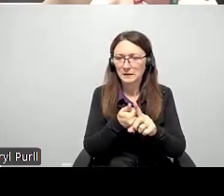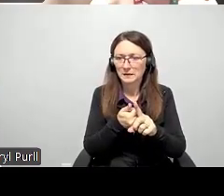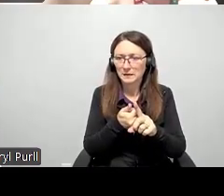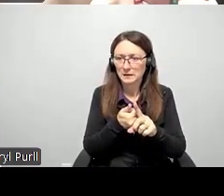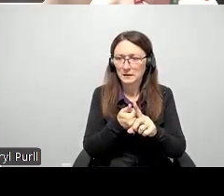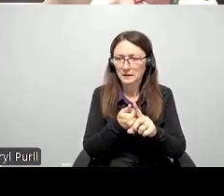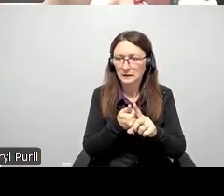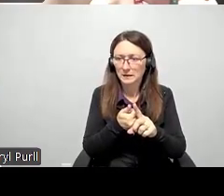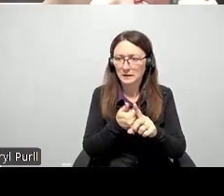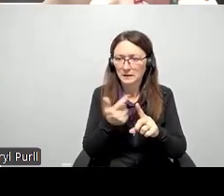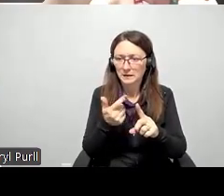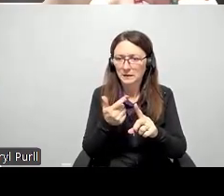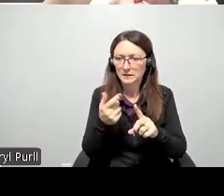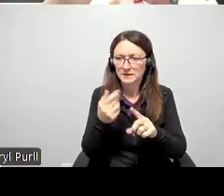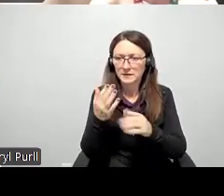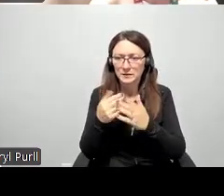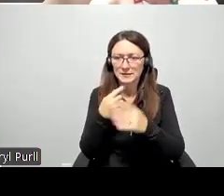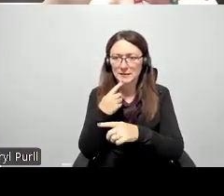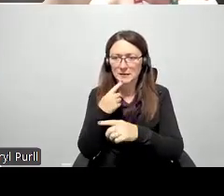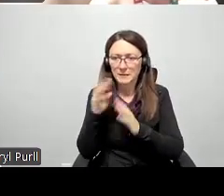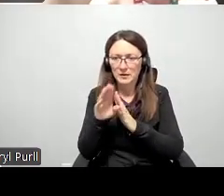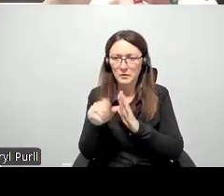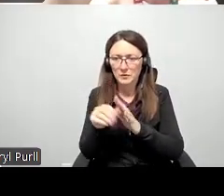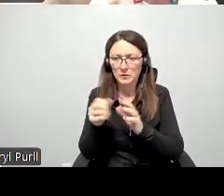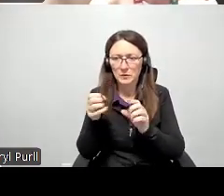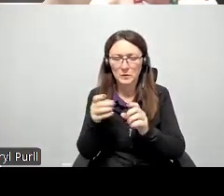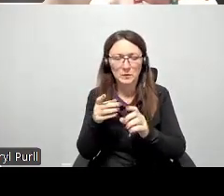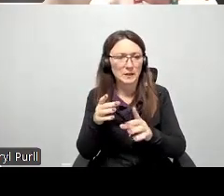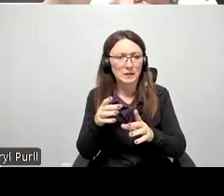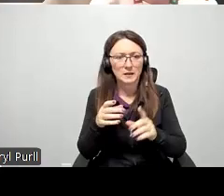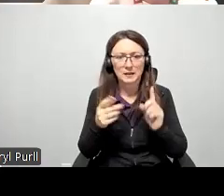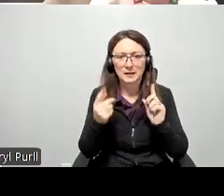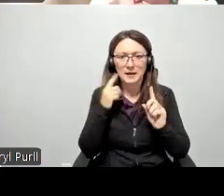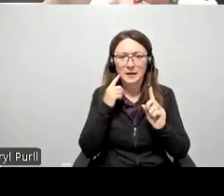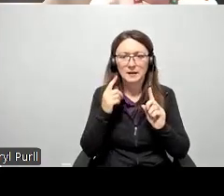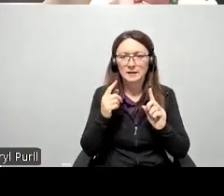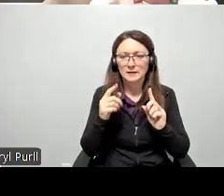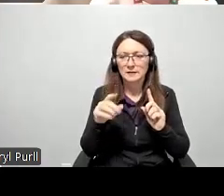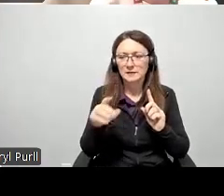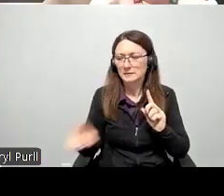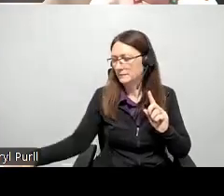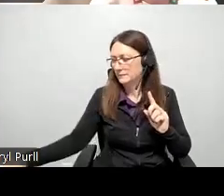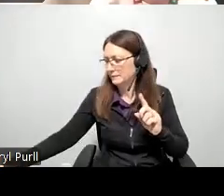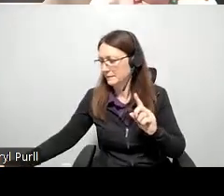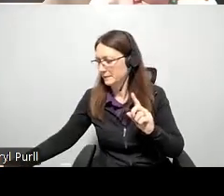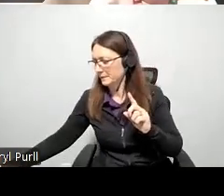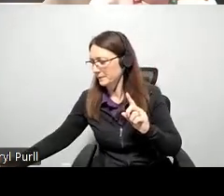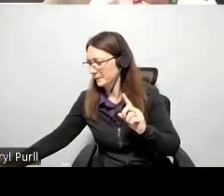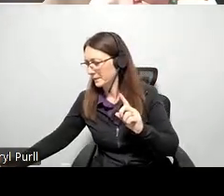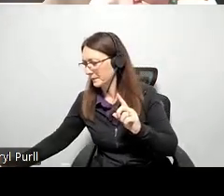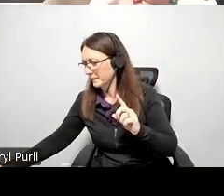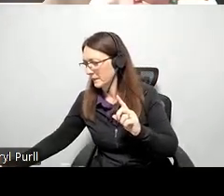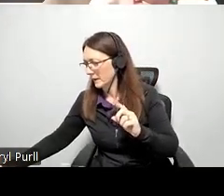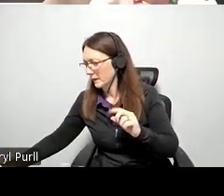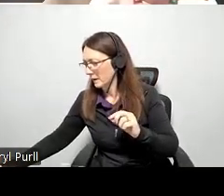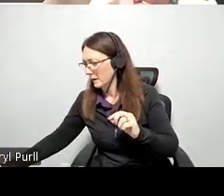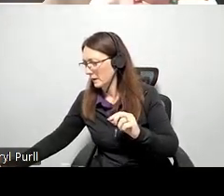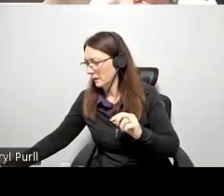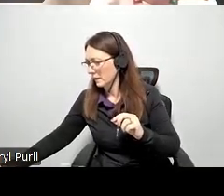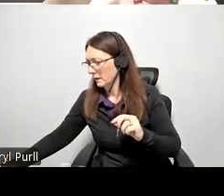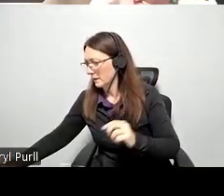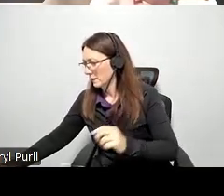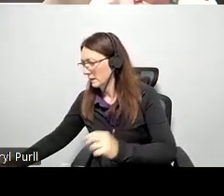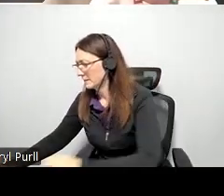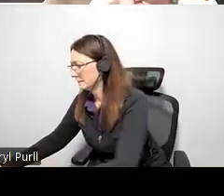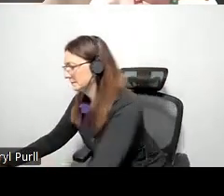So while our ears are collecting the sound, it's actually the brain that is helping us to interpret the